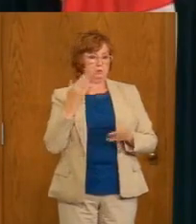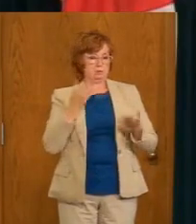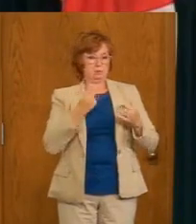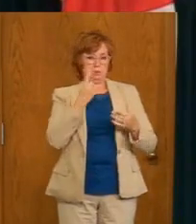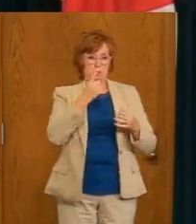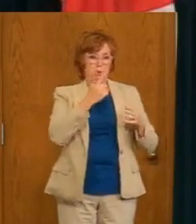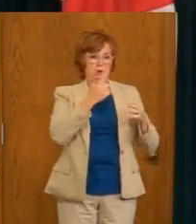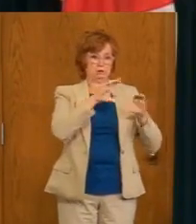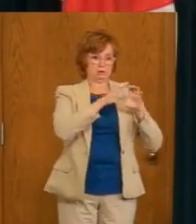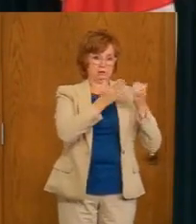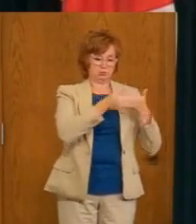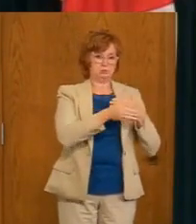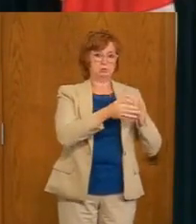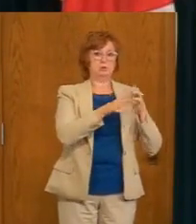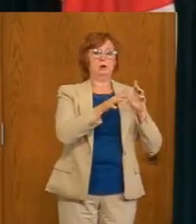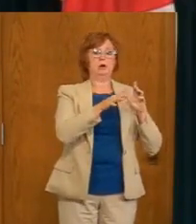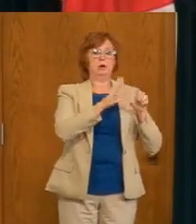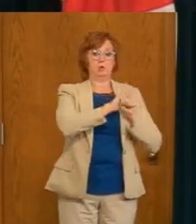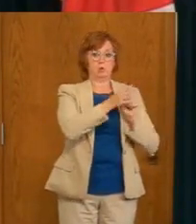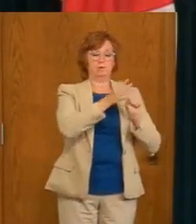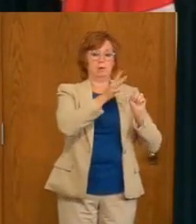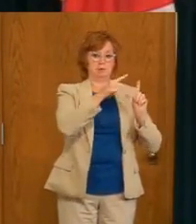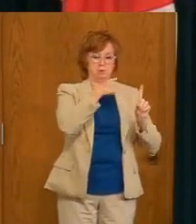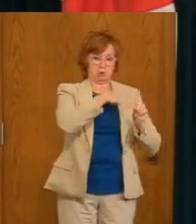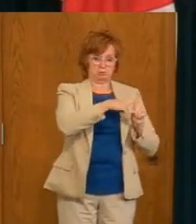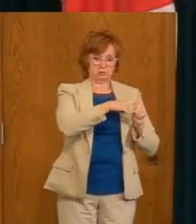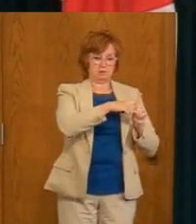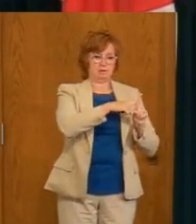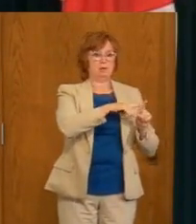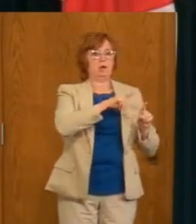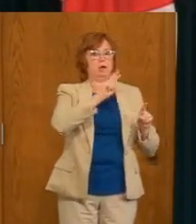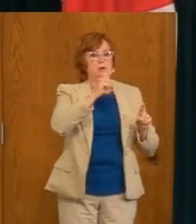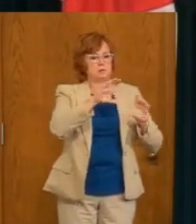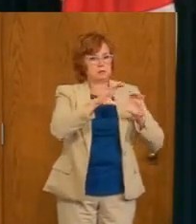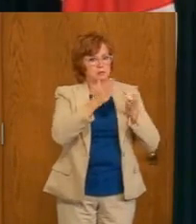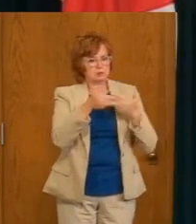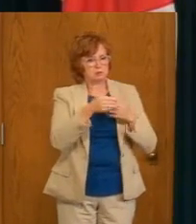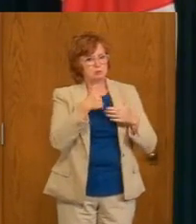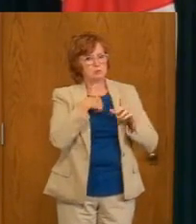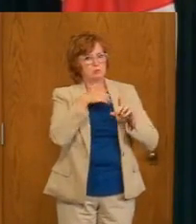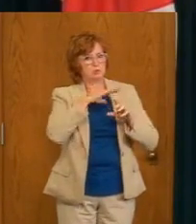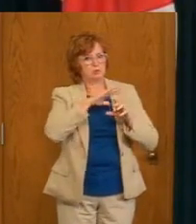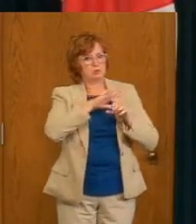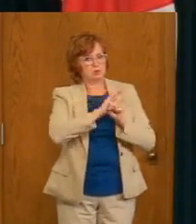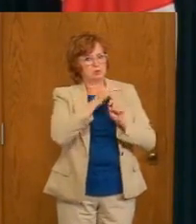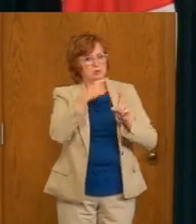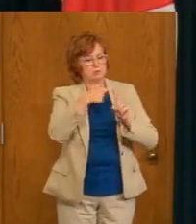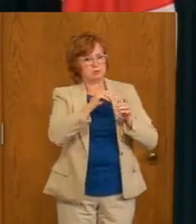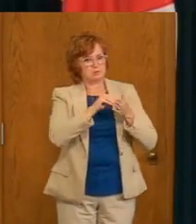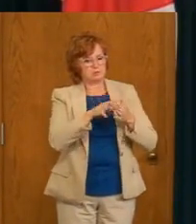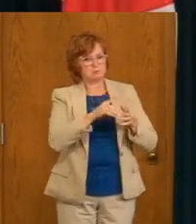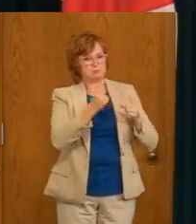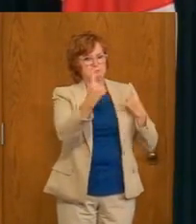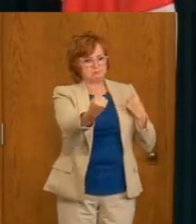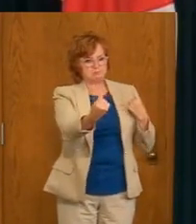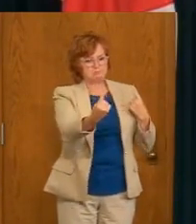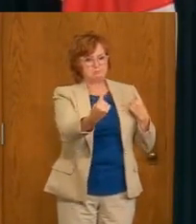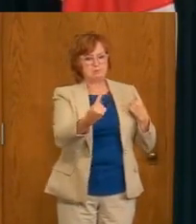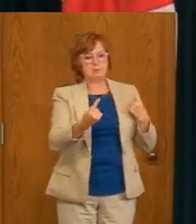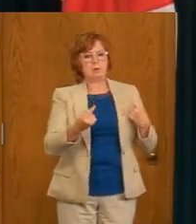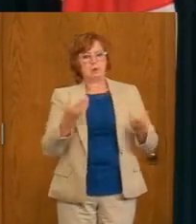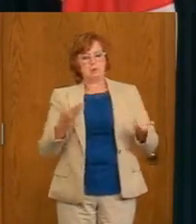that have high vaccine uptake are doing well, some states that have low vaccine uptake, and especially in some states where there are counties with low vaccine uptake, now